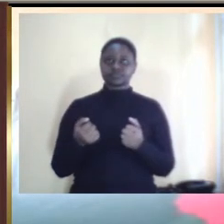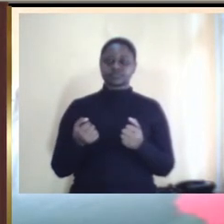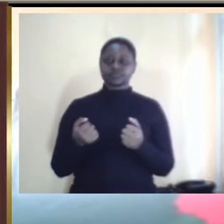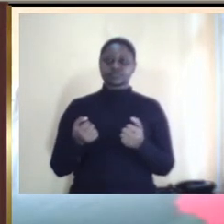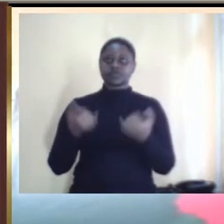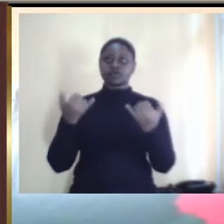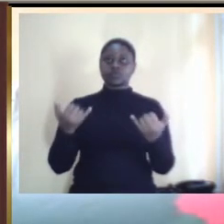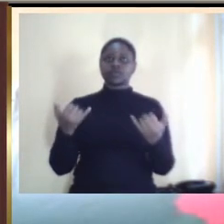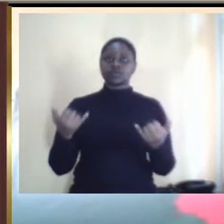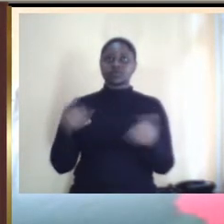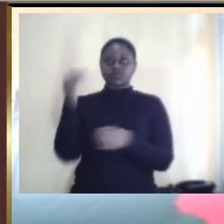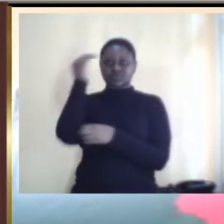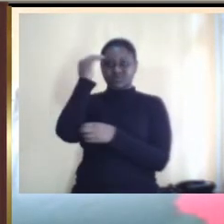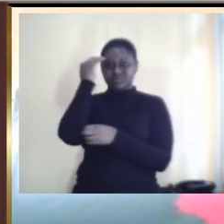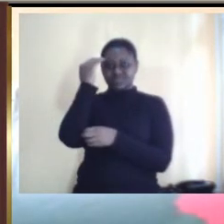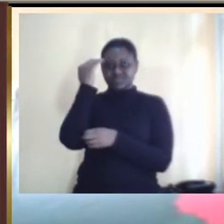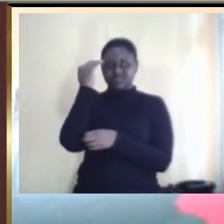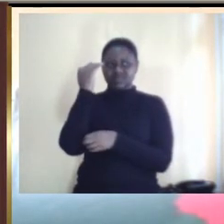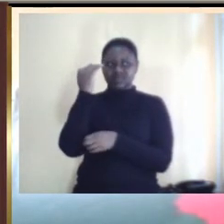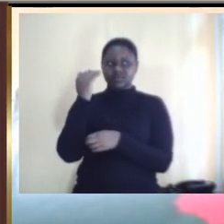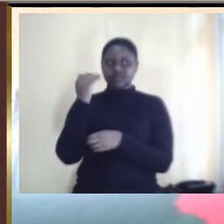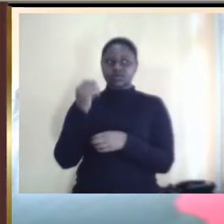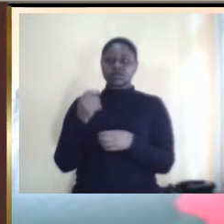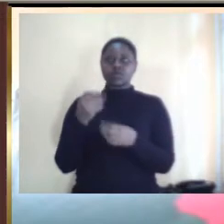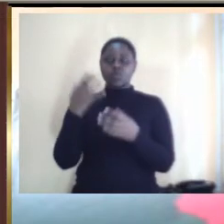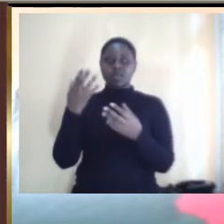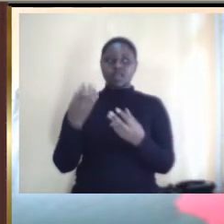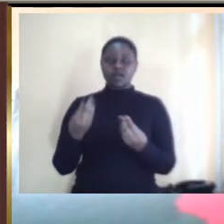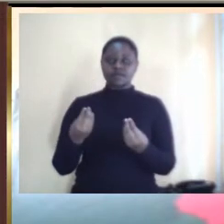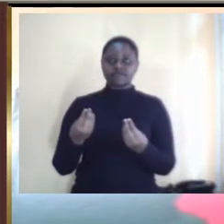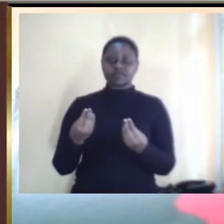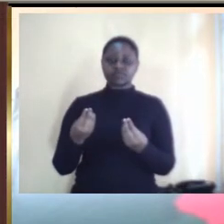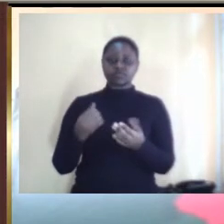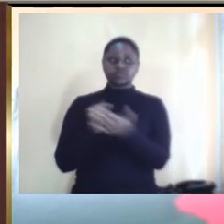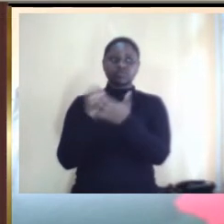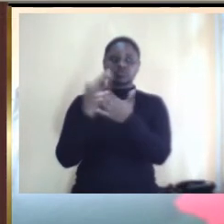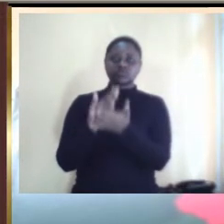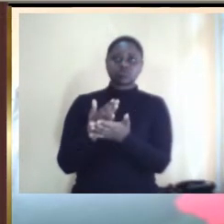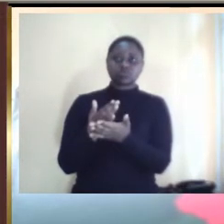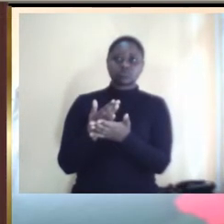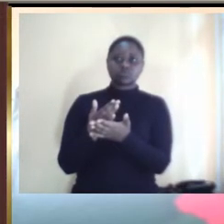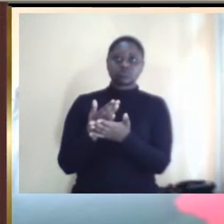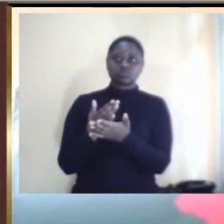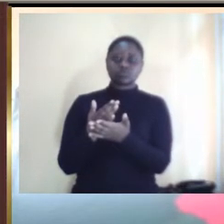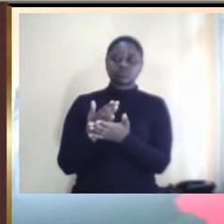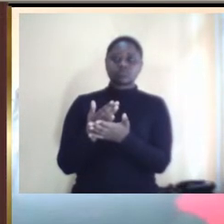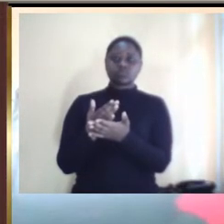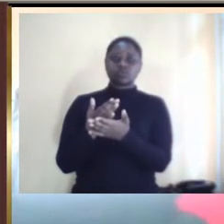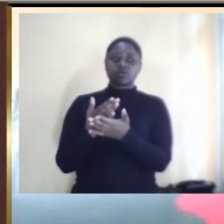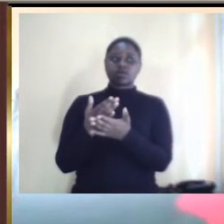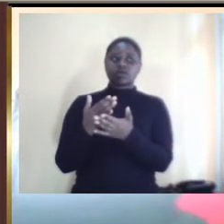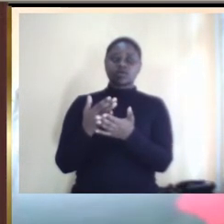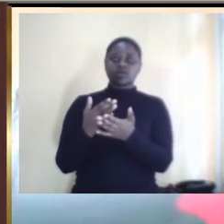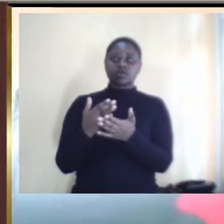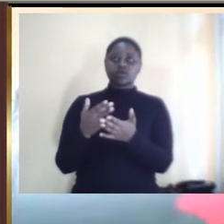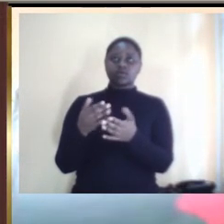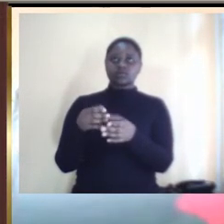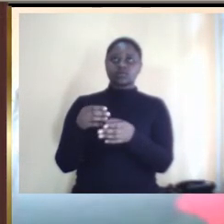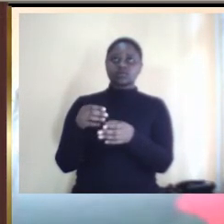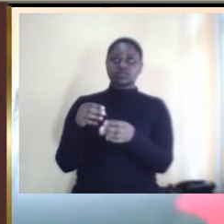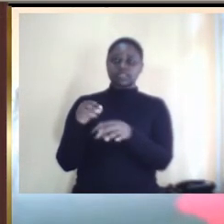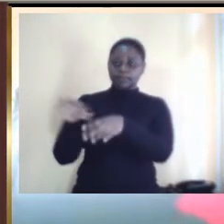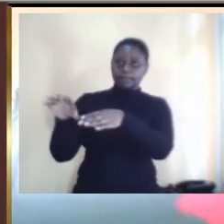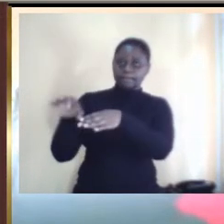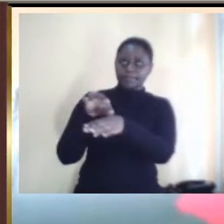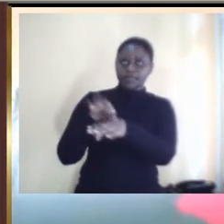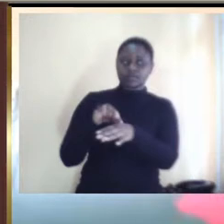we also wish to say that we are also embarking on ensuring that the livestock of our province